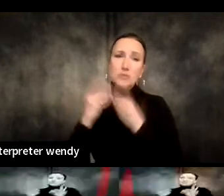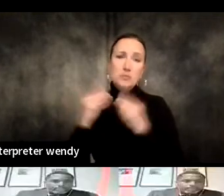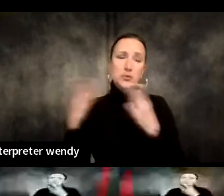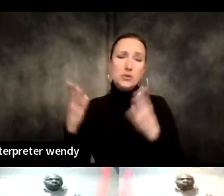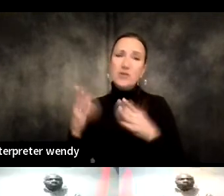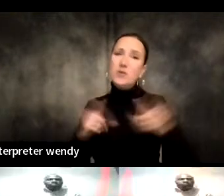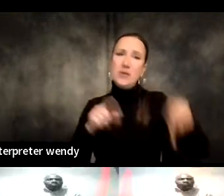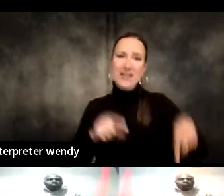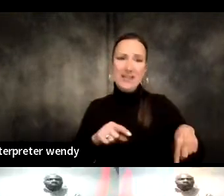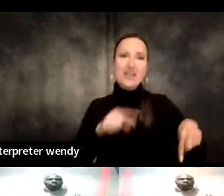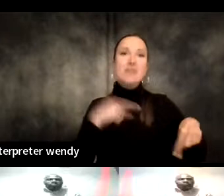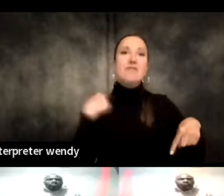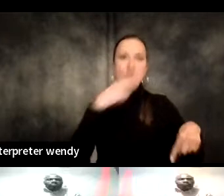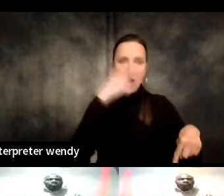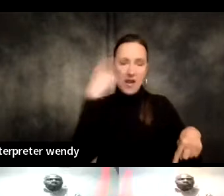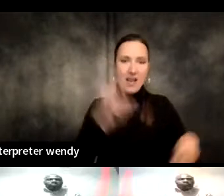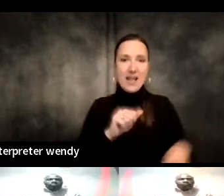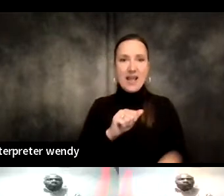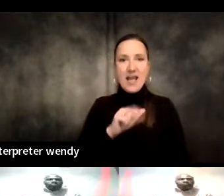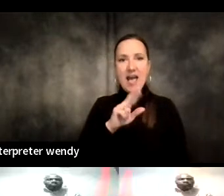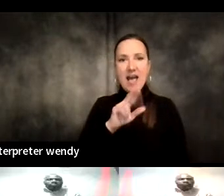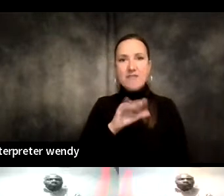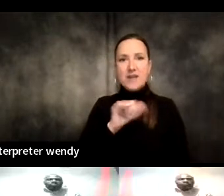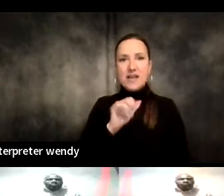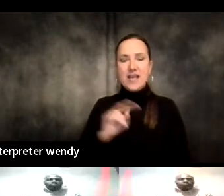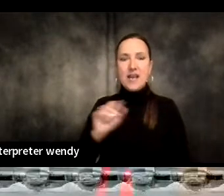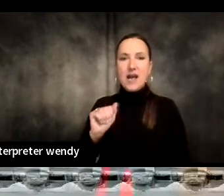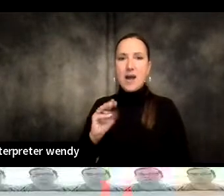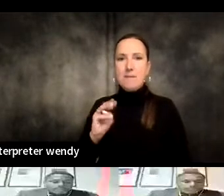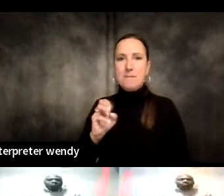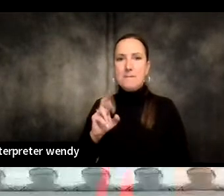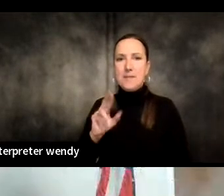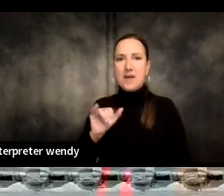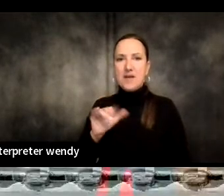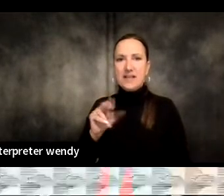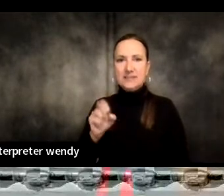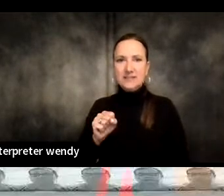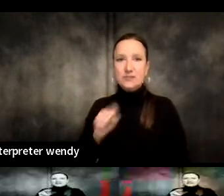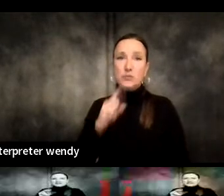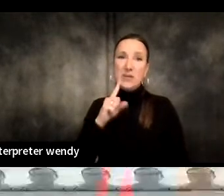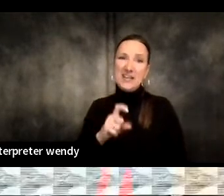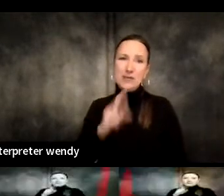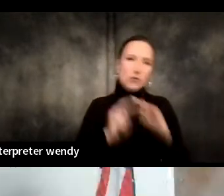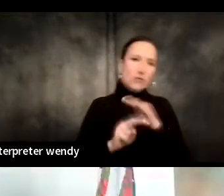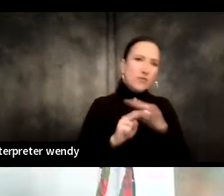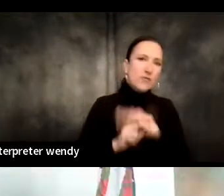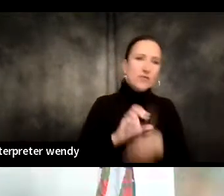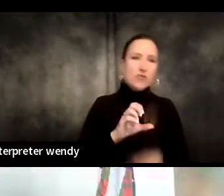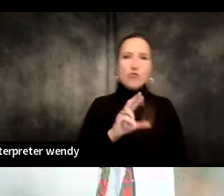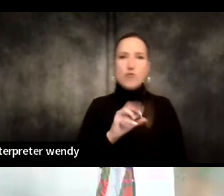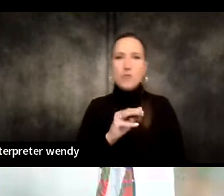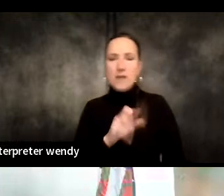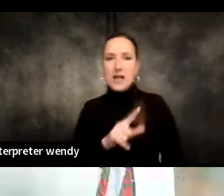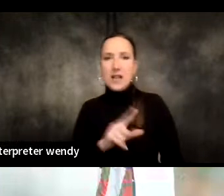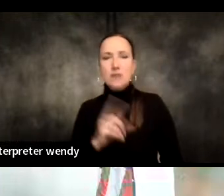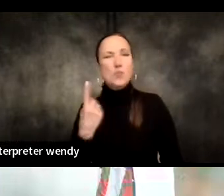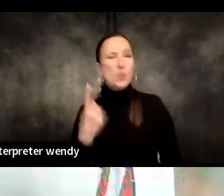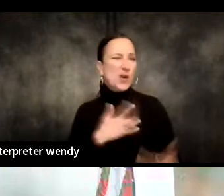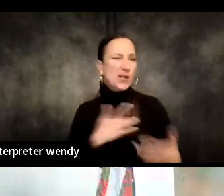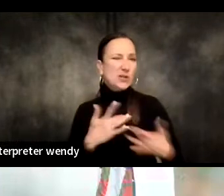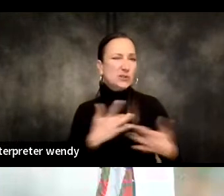need one here for African Americans. So we're looking forward to what's in the works for Kamel in the future. I did bring up one